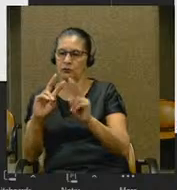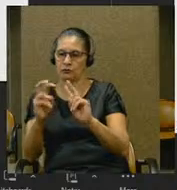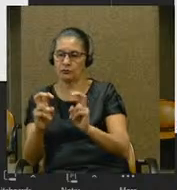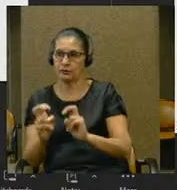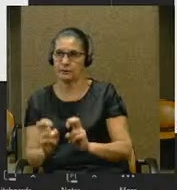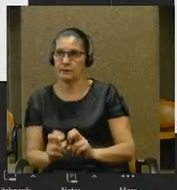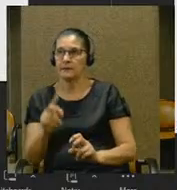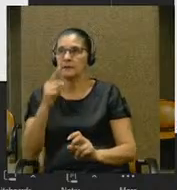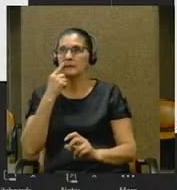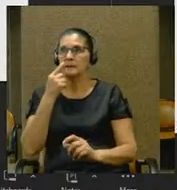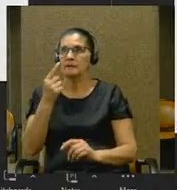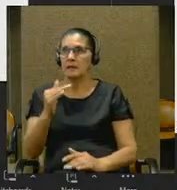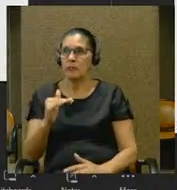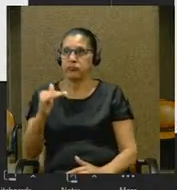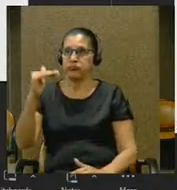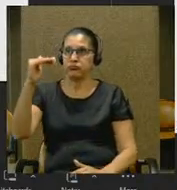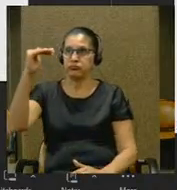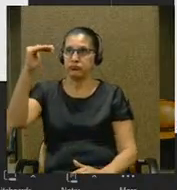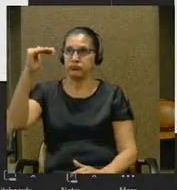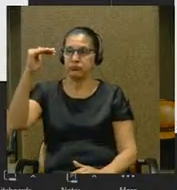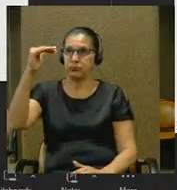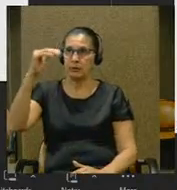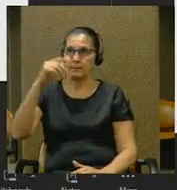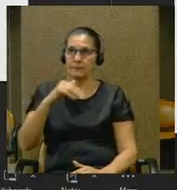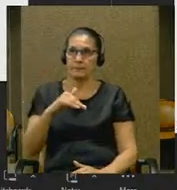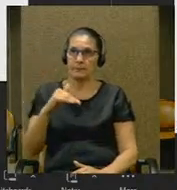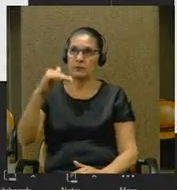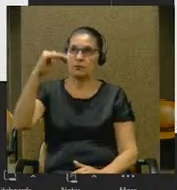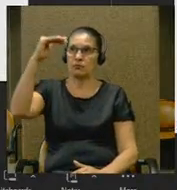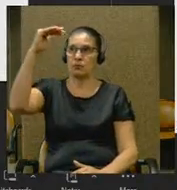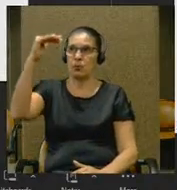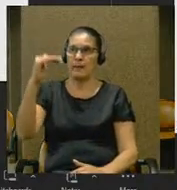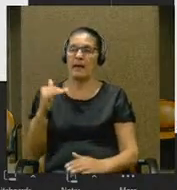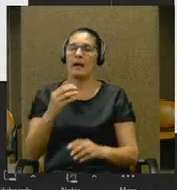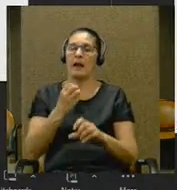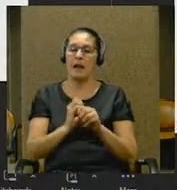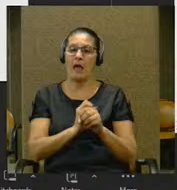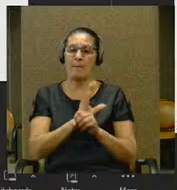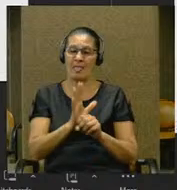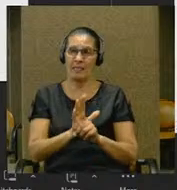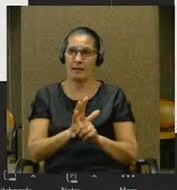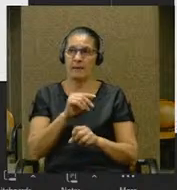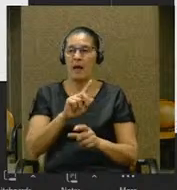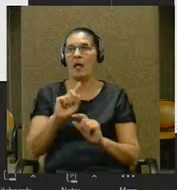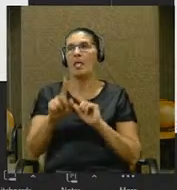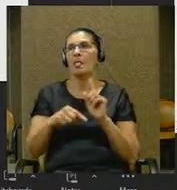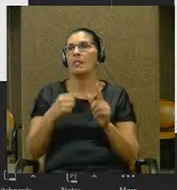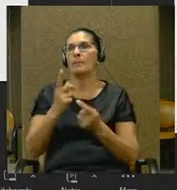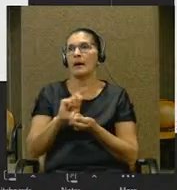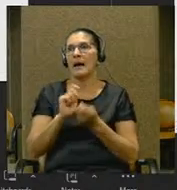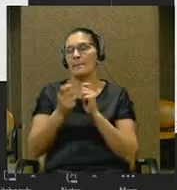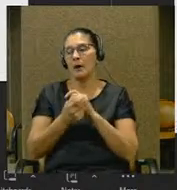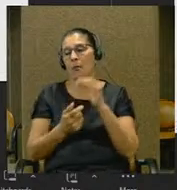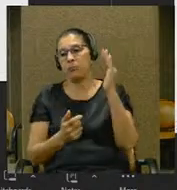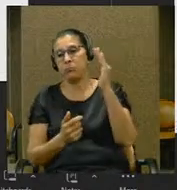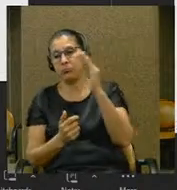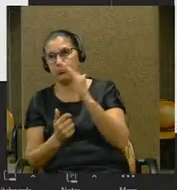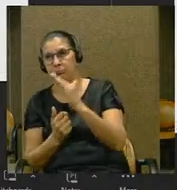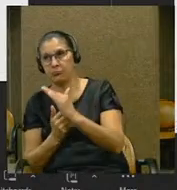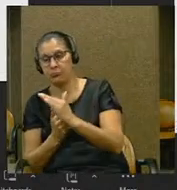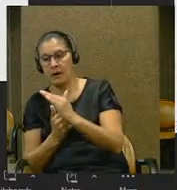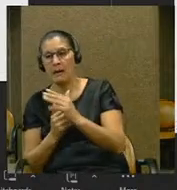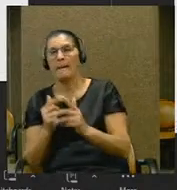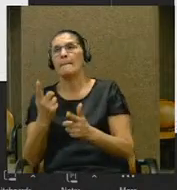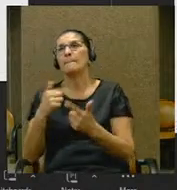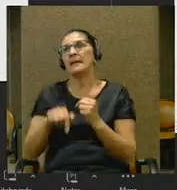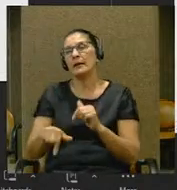rise in the pandemic years. Somewhat coming down more recently, but still much higher than we had seen before